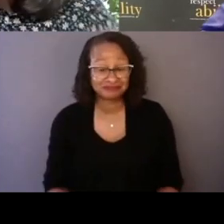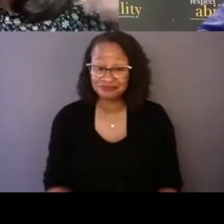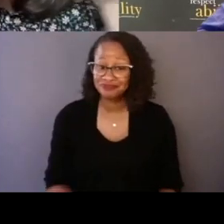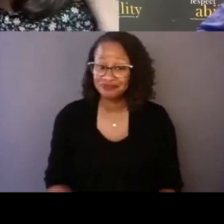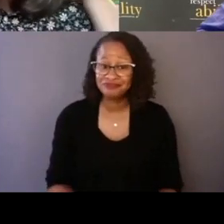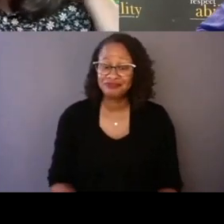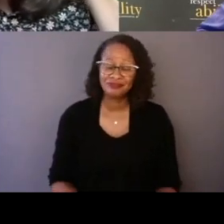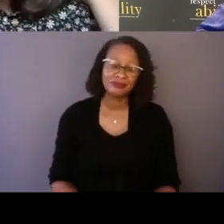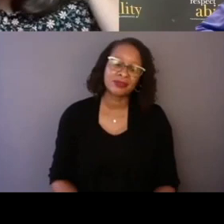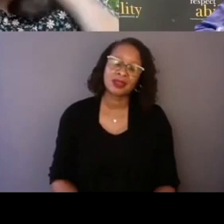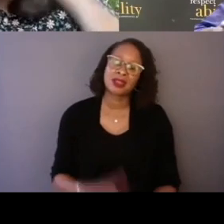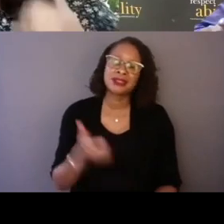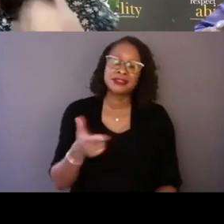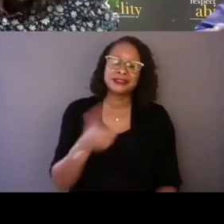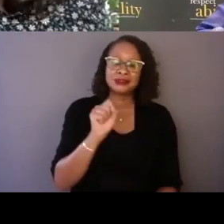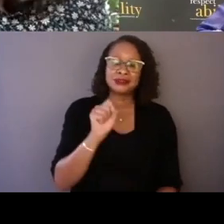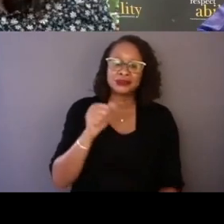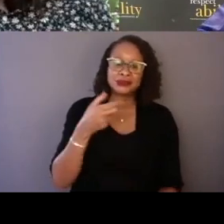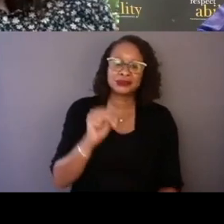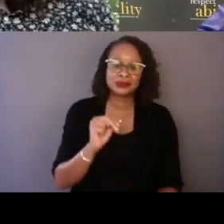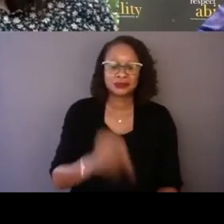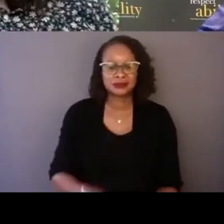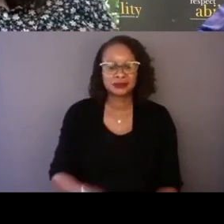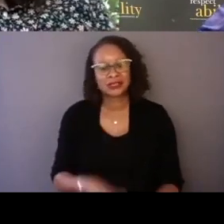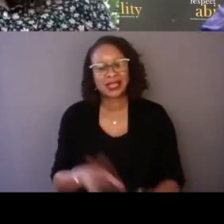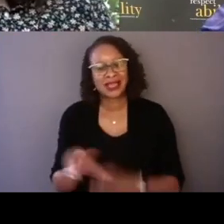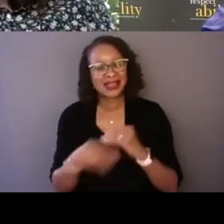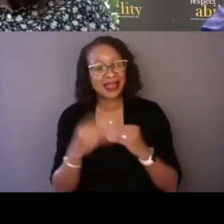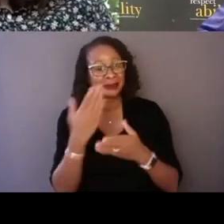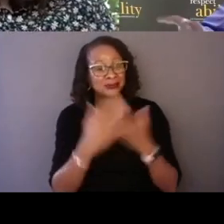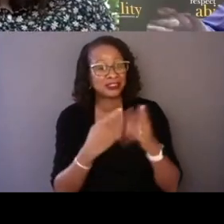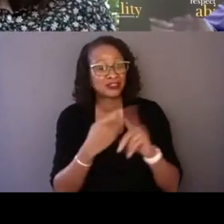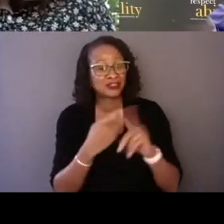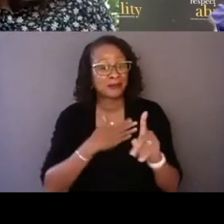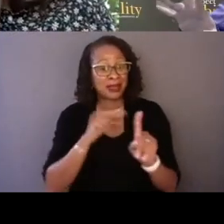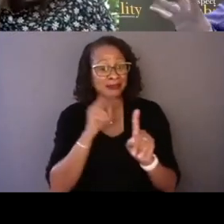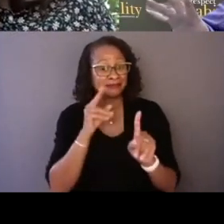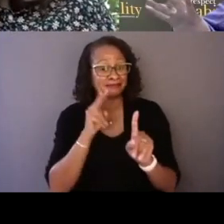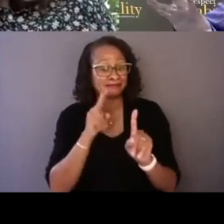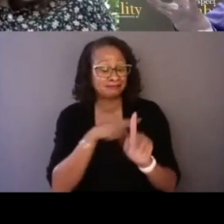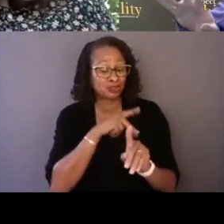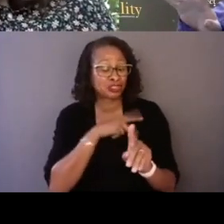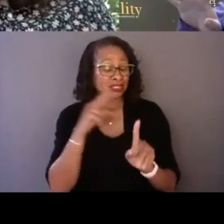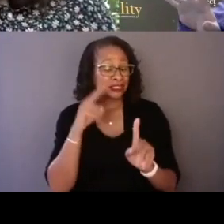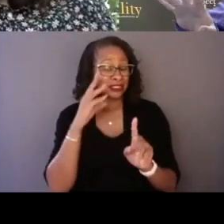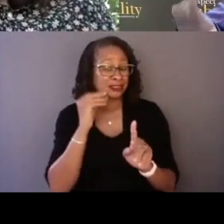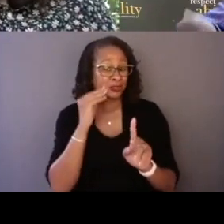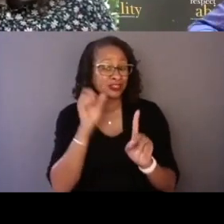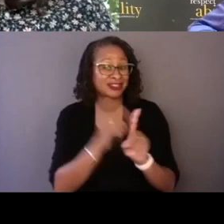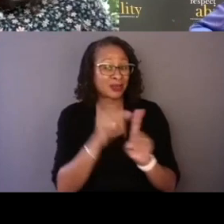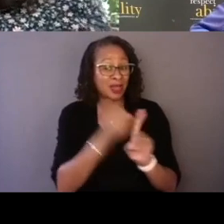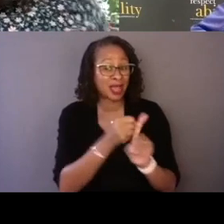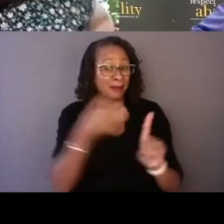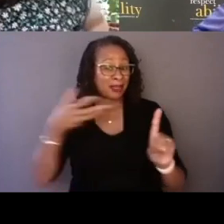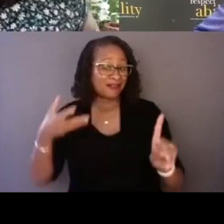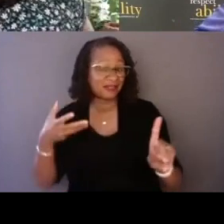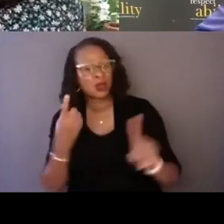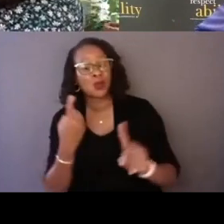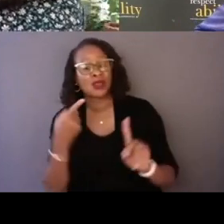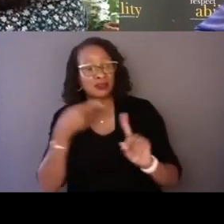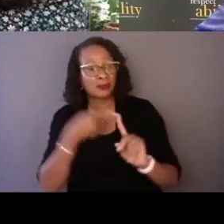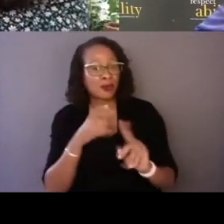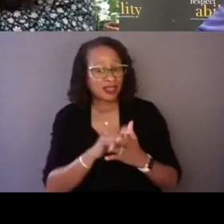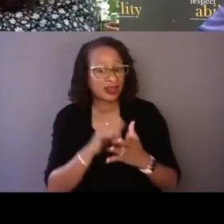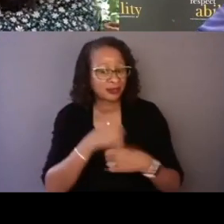turn to Susan in a minute, but I actually want to add a tiny piece from my own personal experience that I think amplifies one of the points that I was